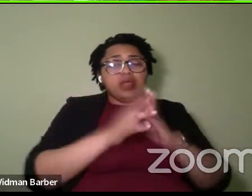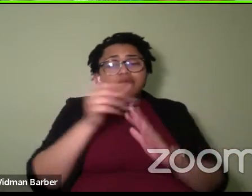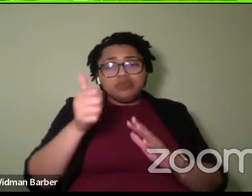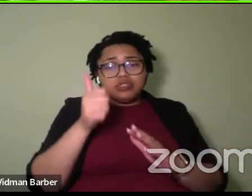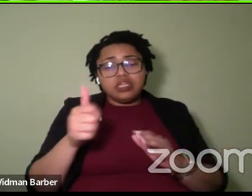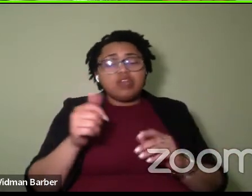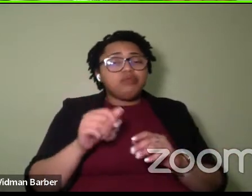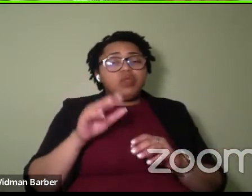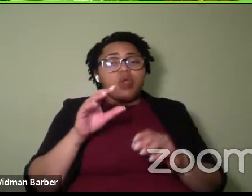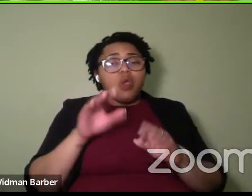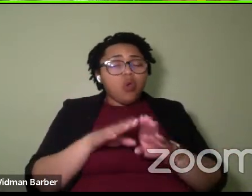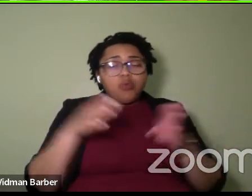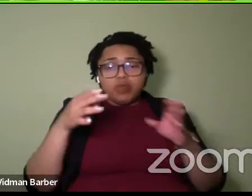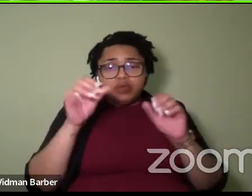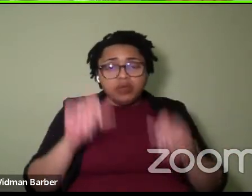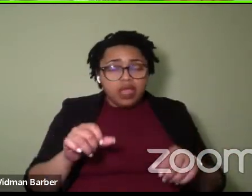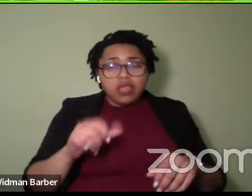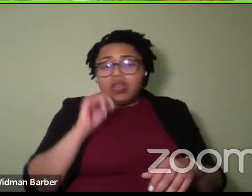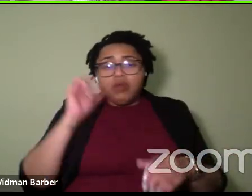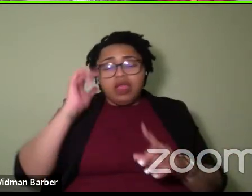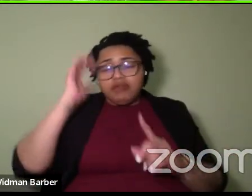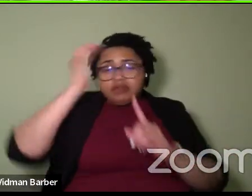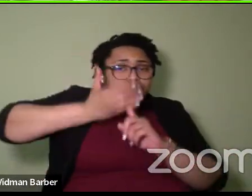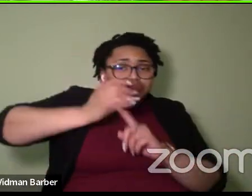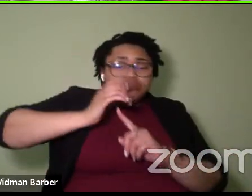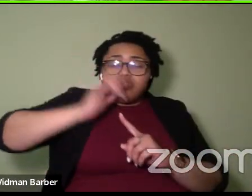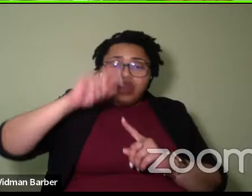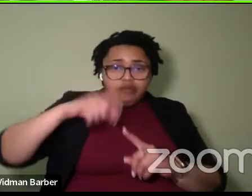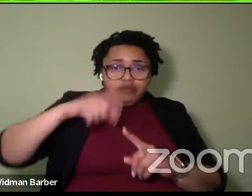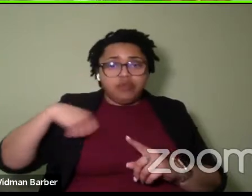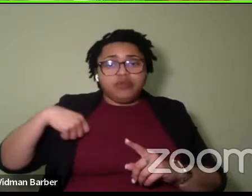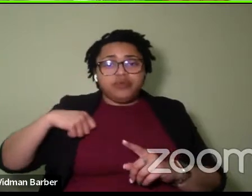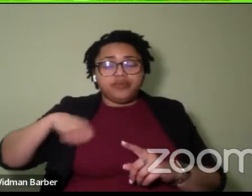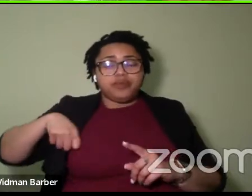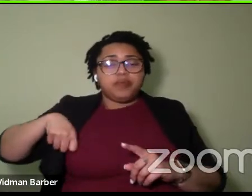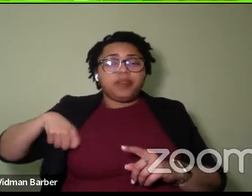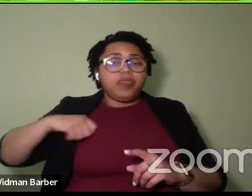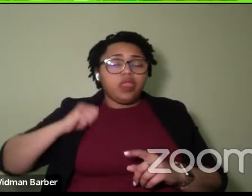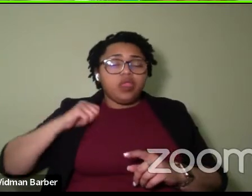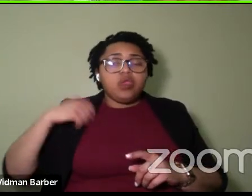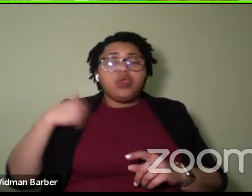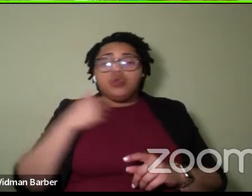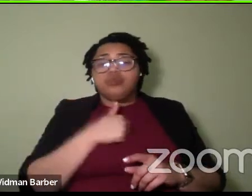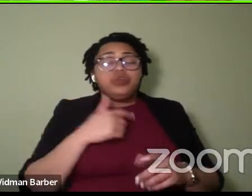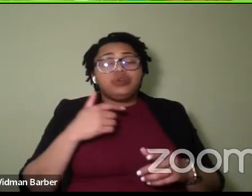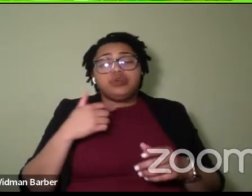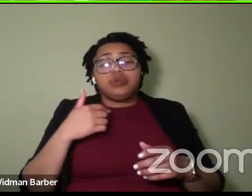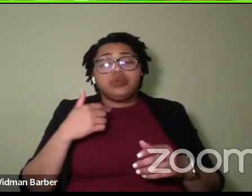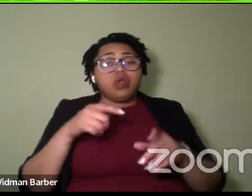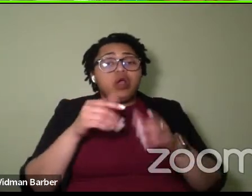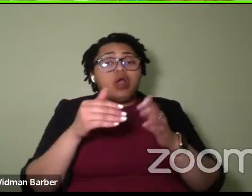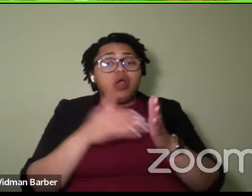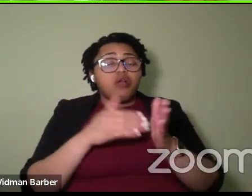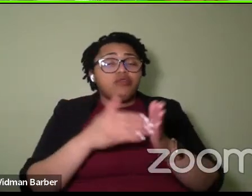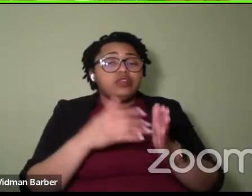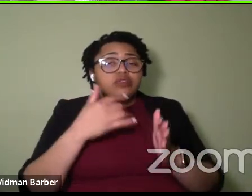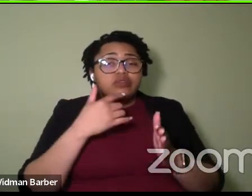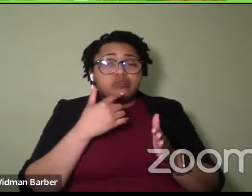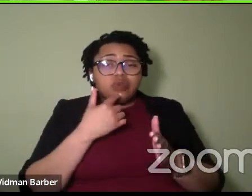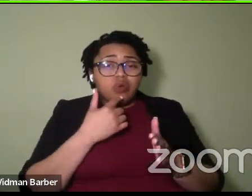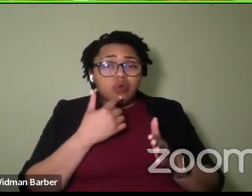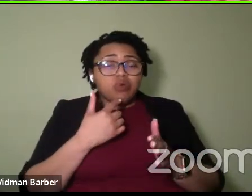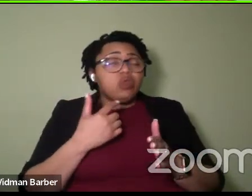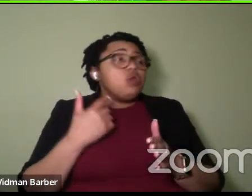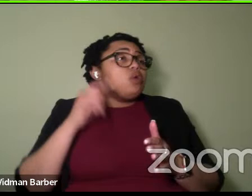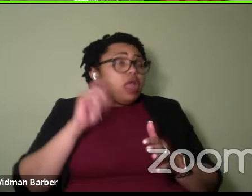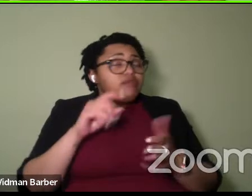navigate these spaces. And I think that, we're often told, you have to learn how to play the game, but sometimes we don't even want to play a game because we already know